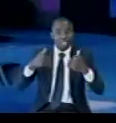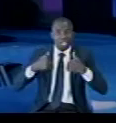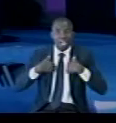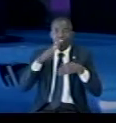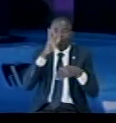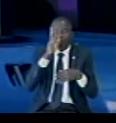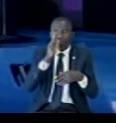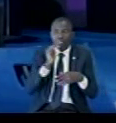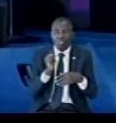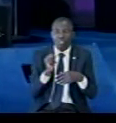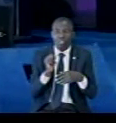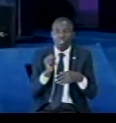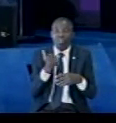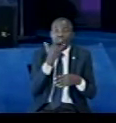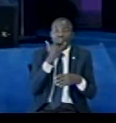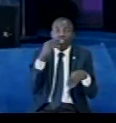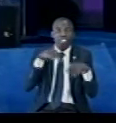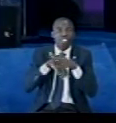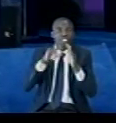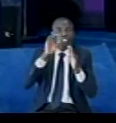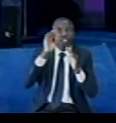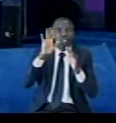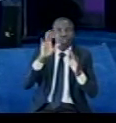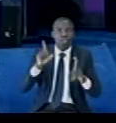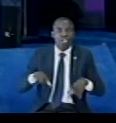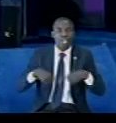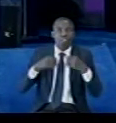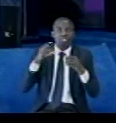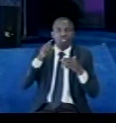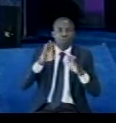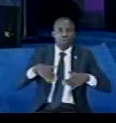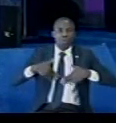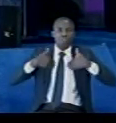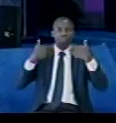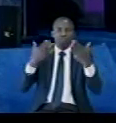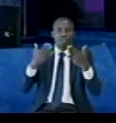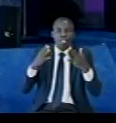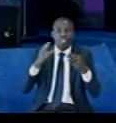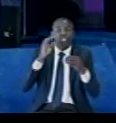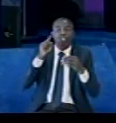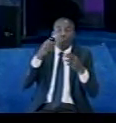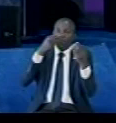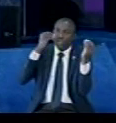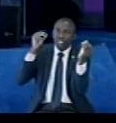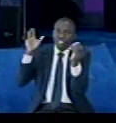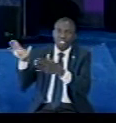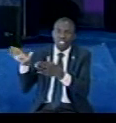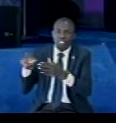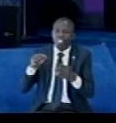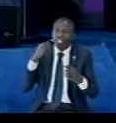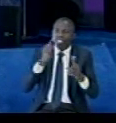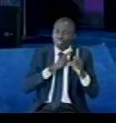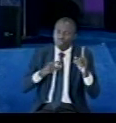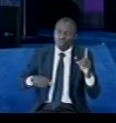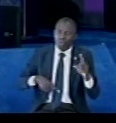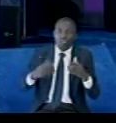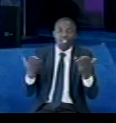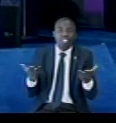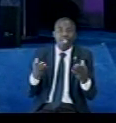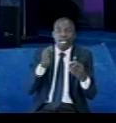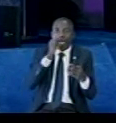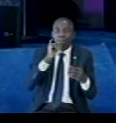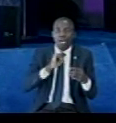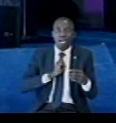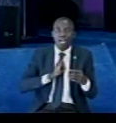been wrong in your life, and you confess, and you forsake, and you say, Lord, here am